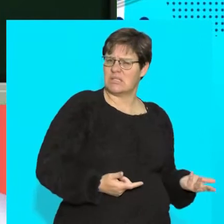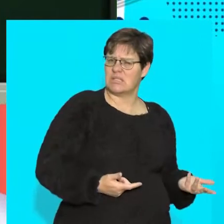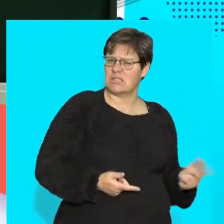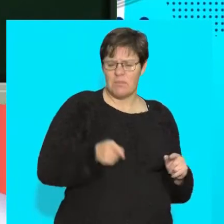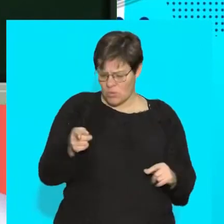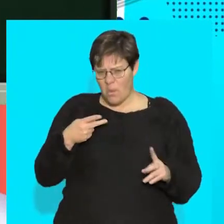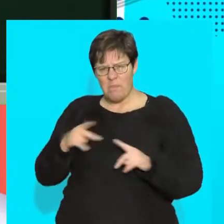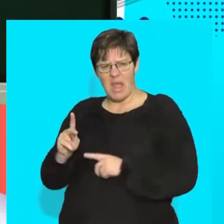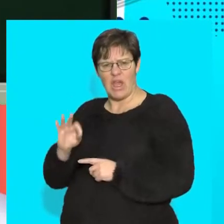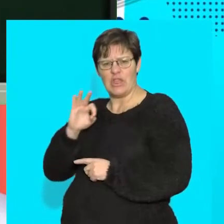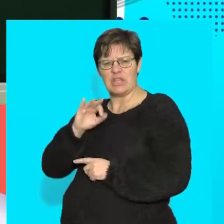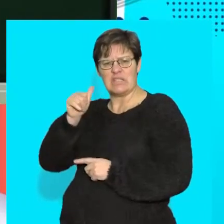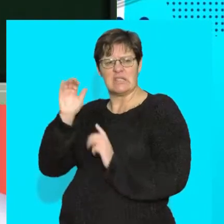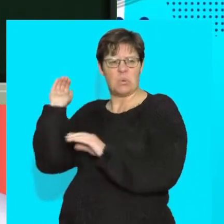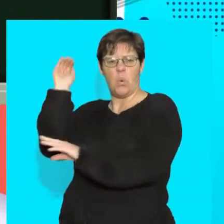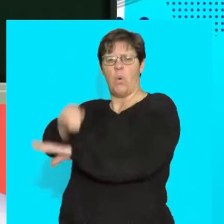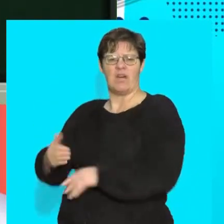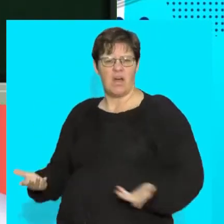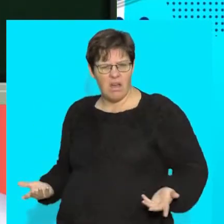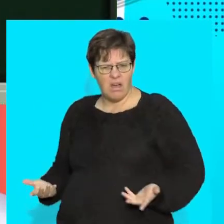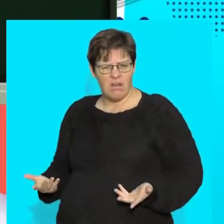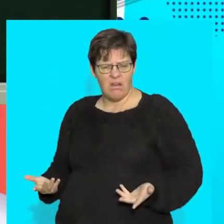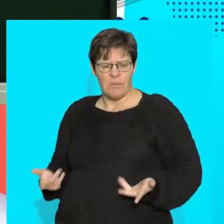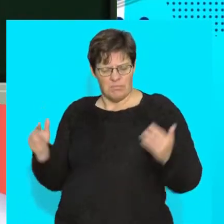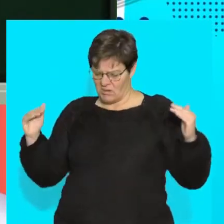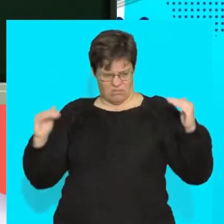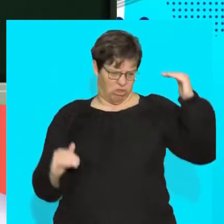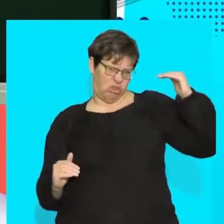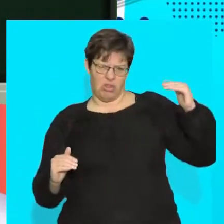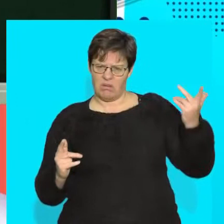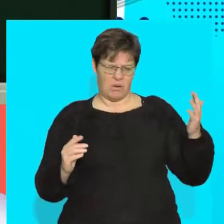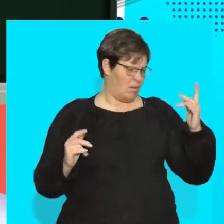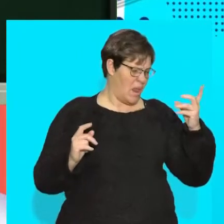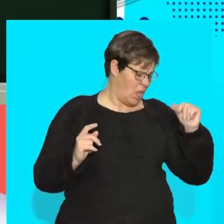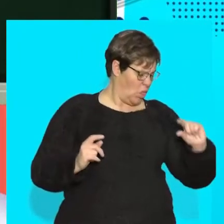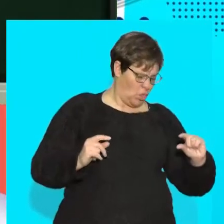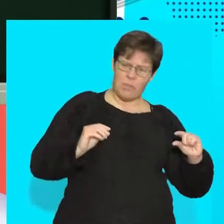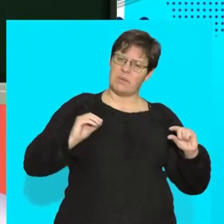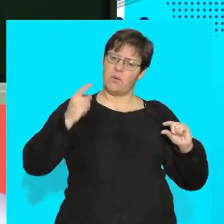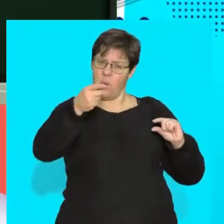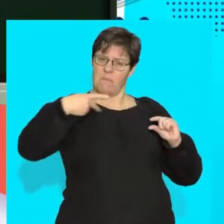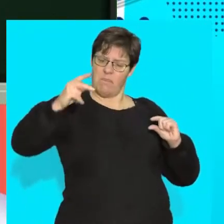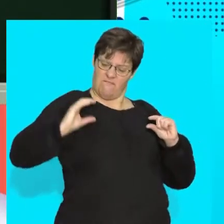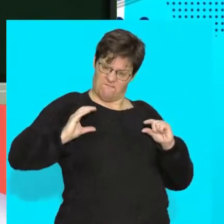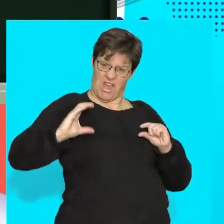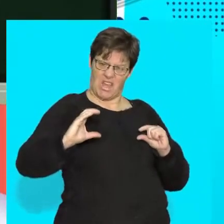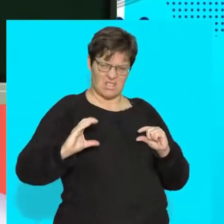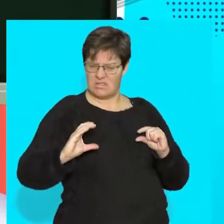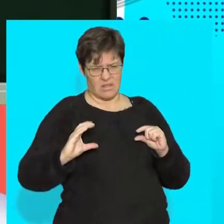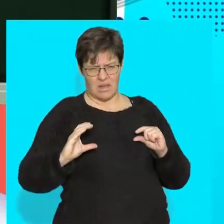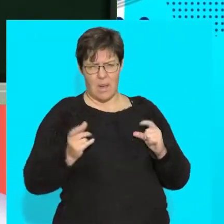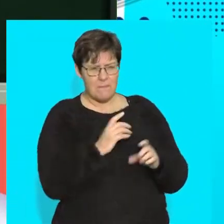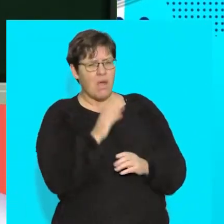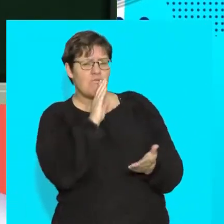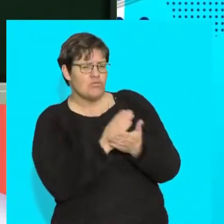7,000, and you end up paying more than 36,000 because it's just 1,000 rand, right? It's a lot of